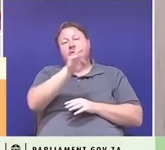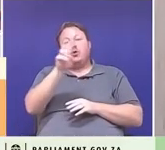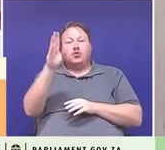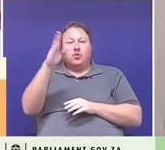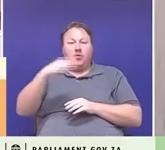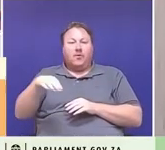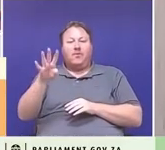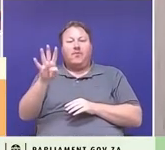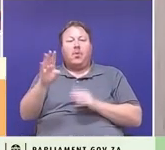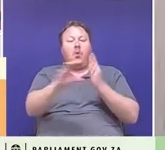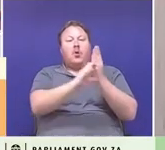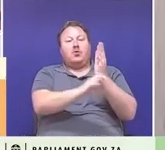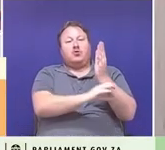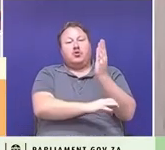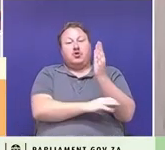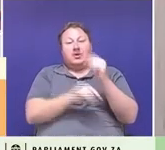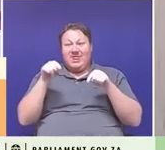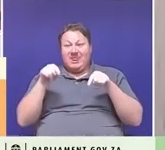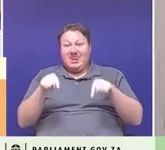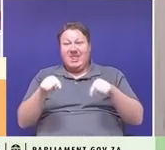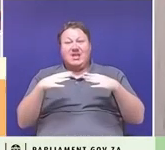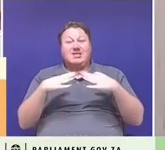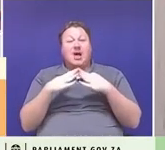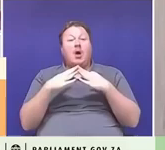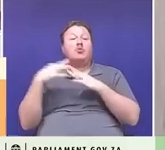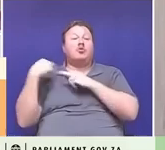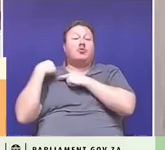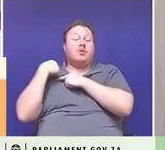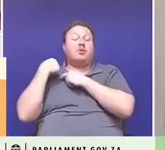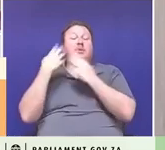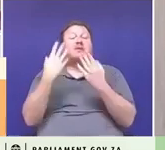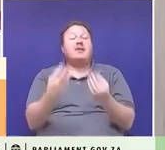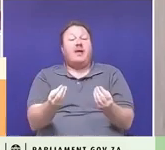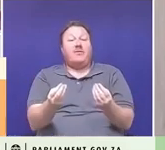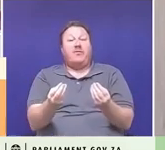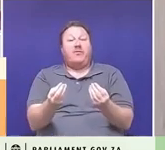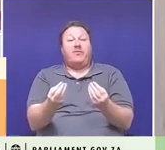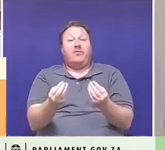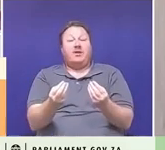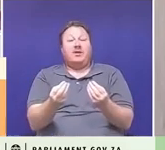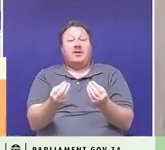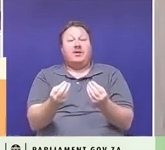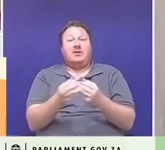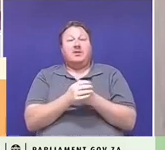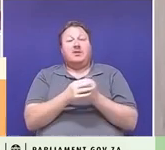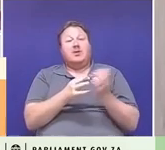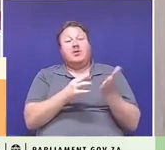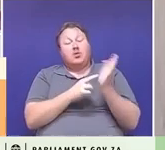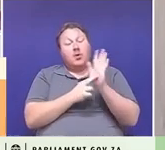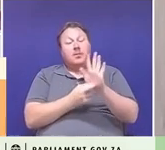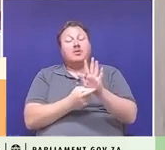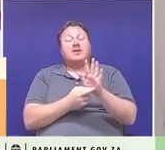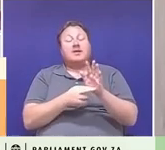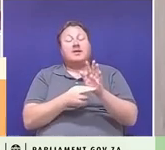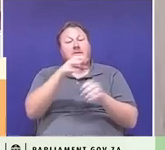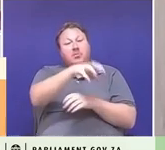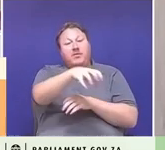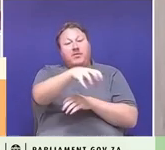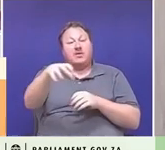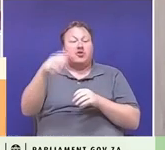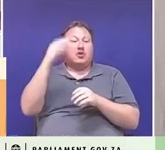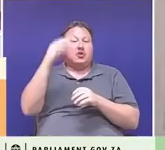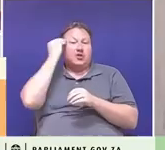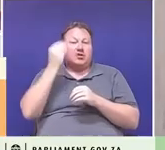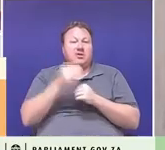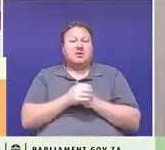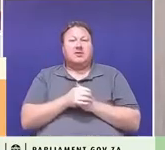Constitution assigns this House a clear responsibility to represent provincial interests and